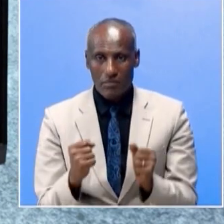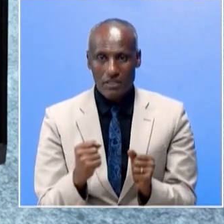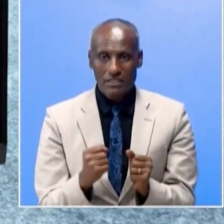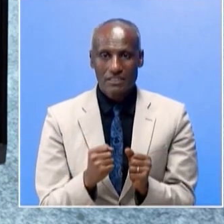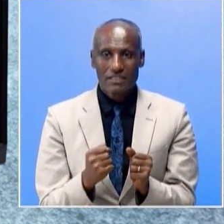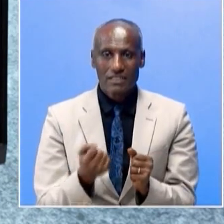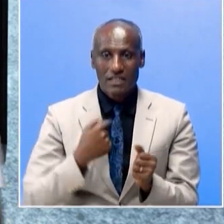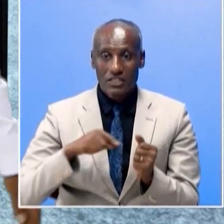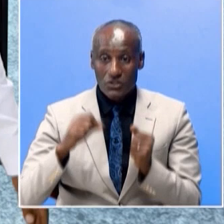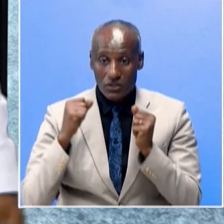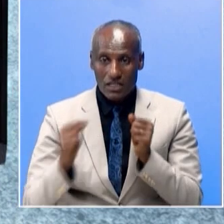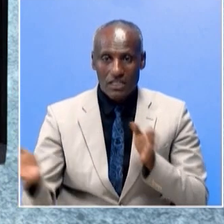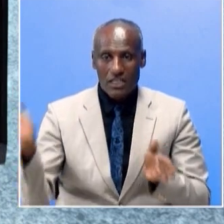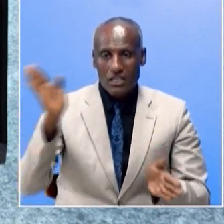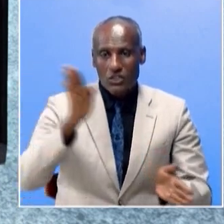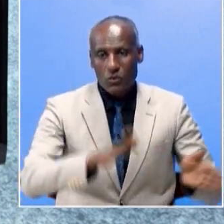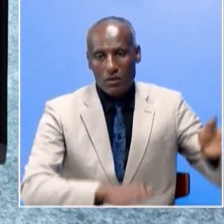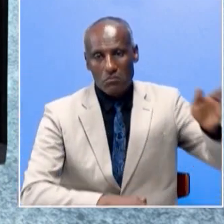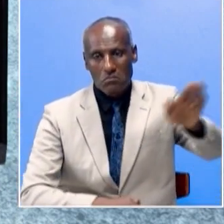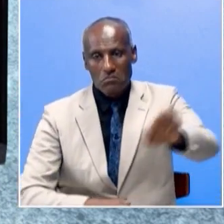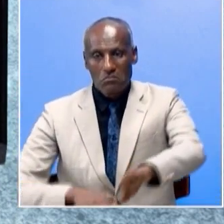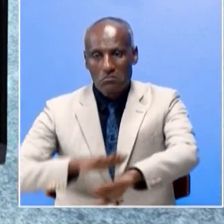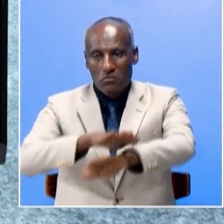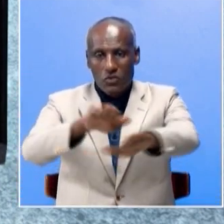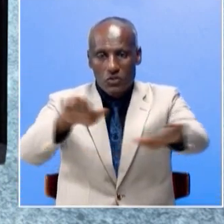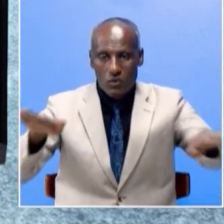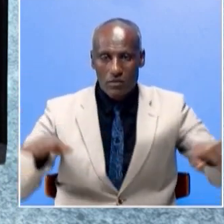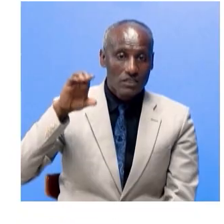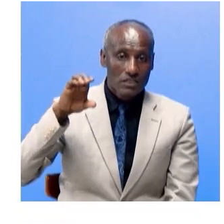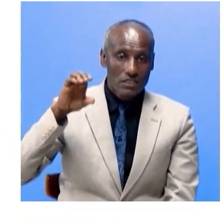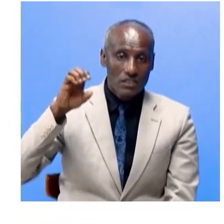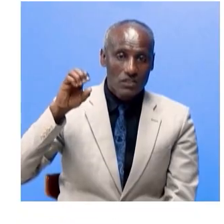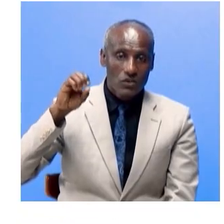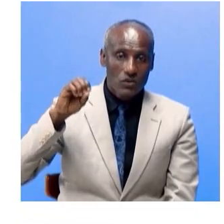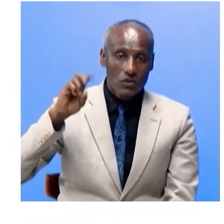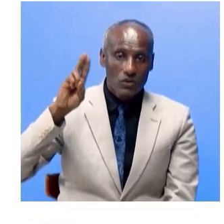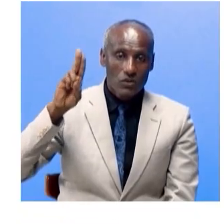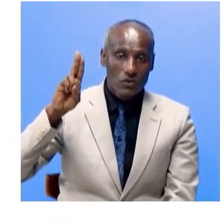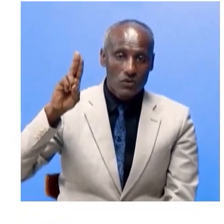okay? Nice. So, what about could?